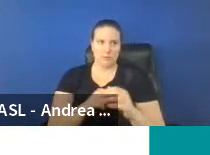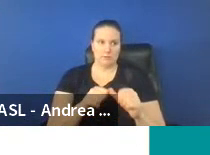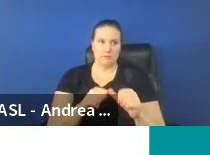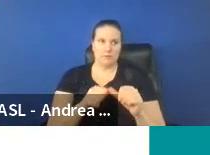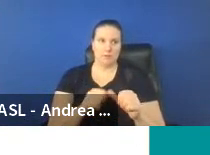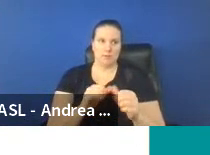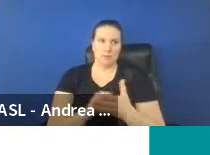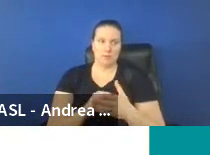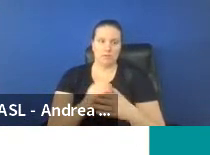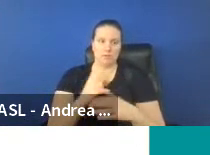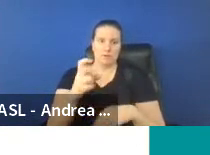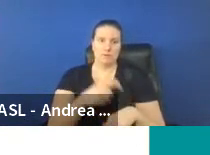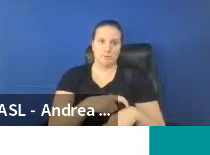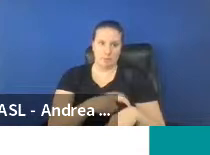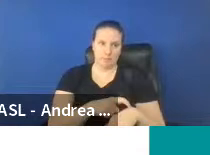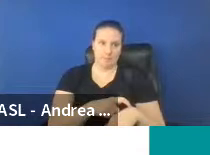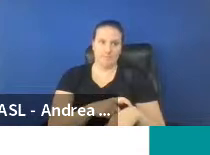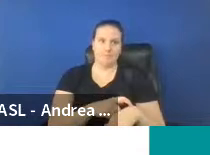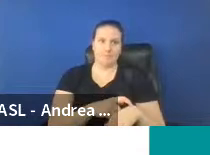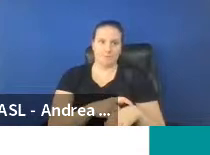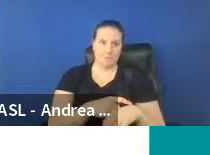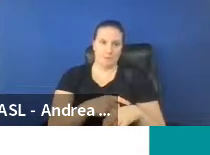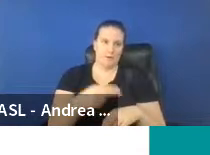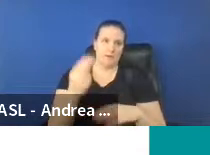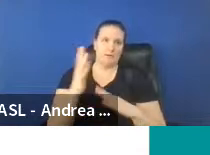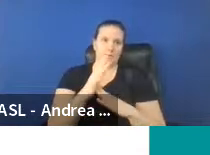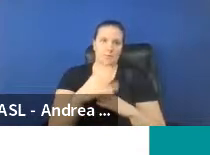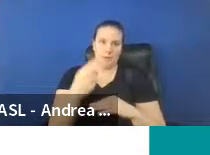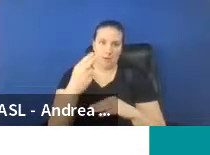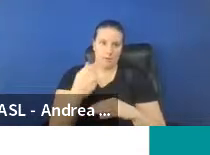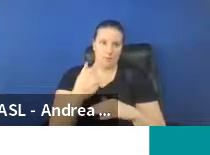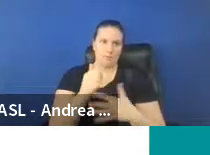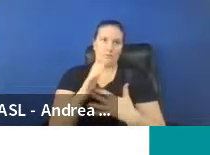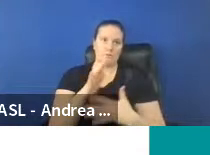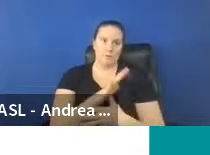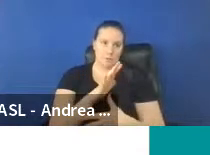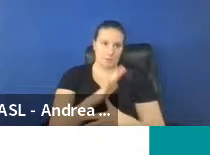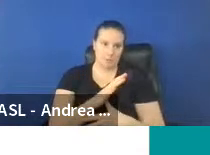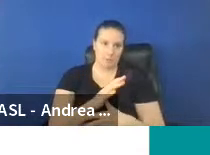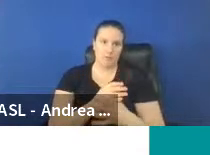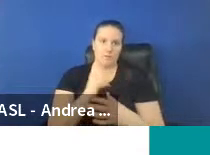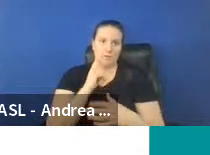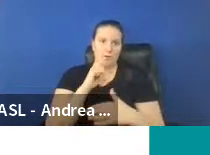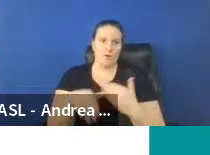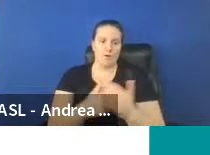that travel time is of the highest priority for both groups or all of the groups.